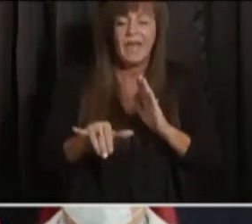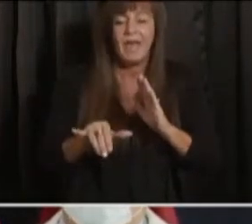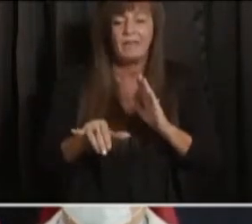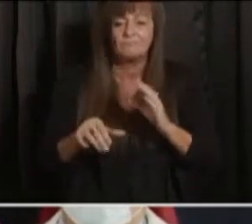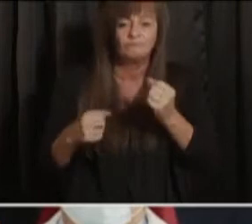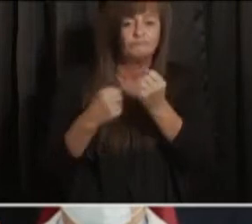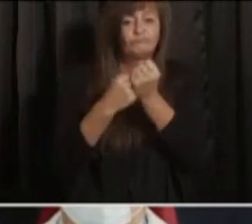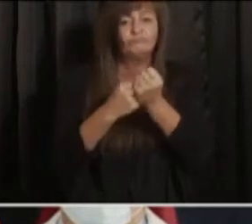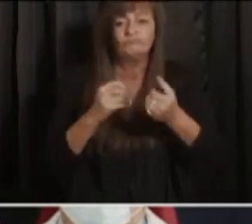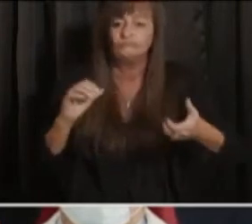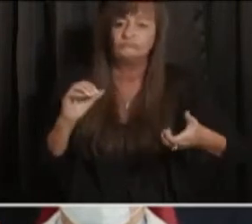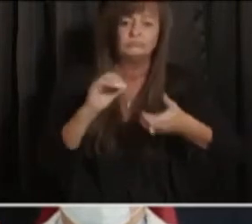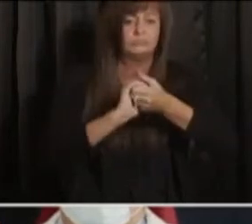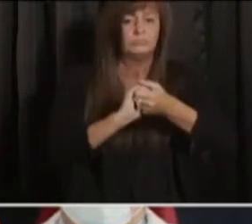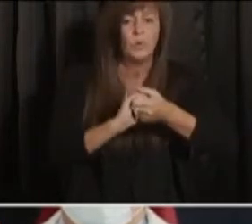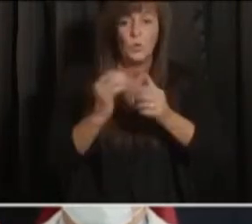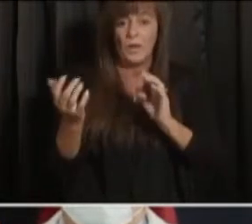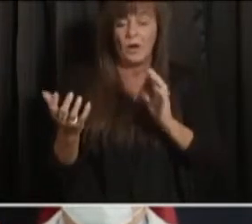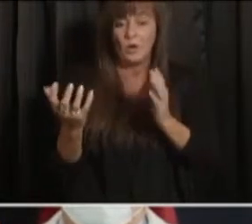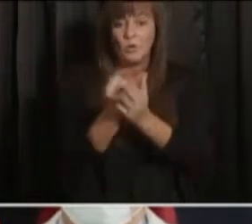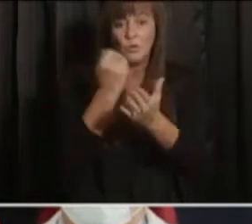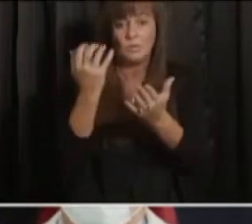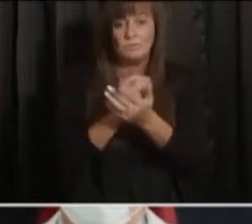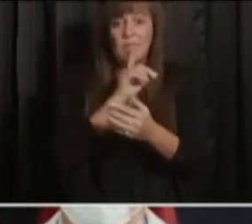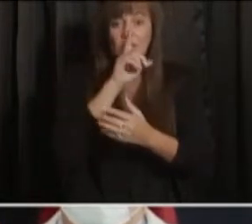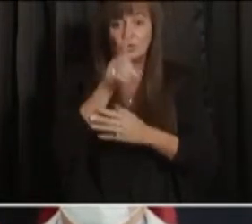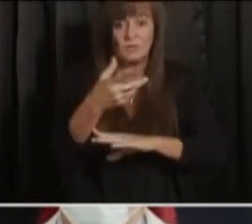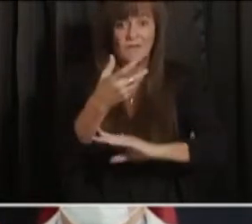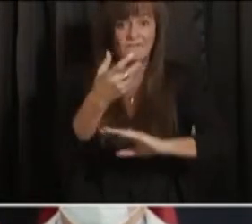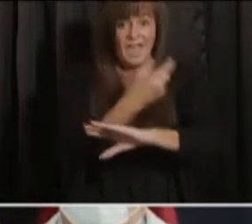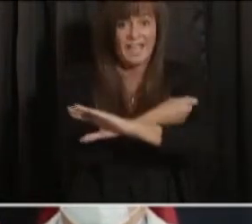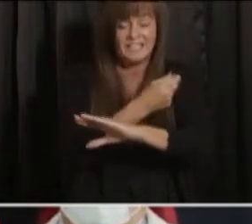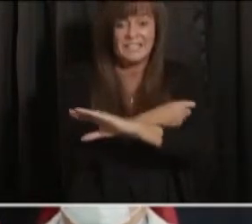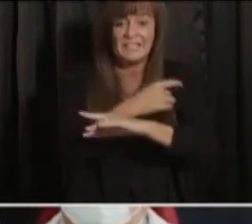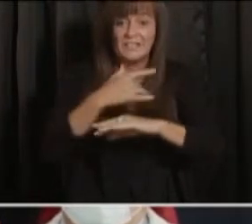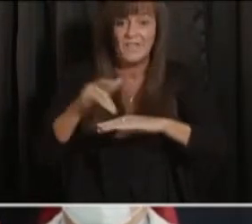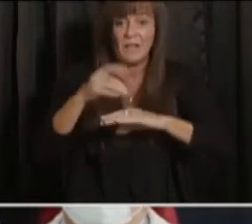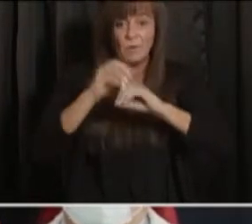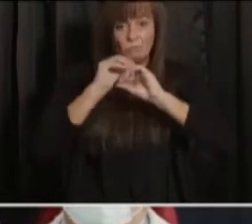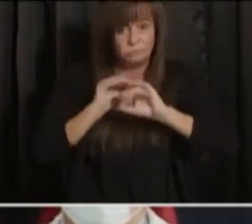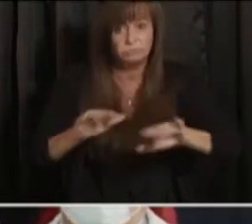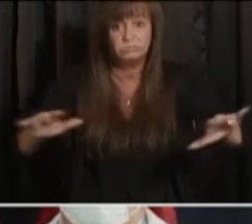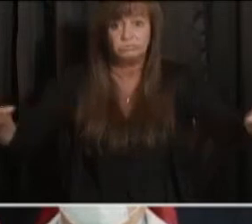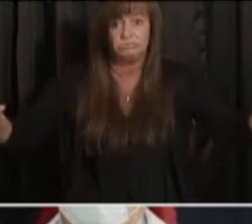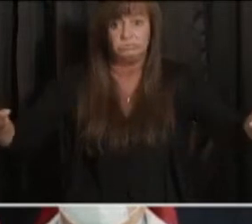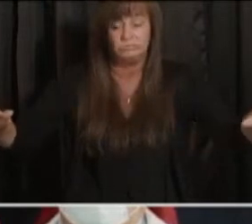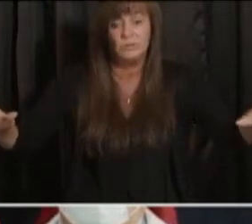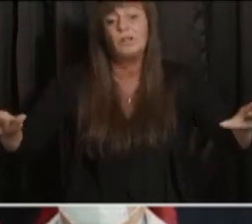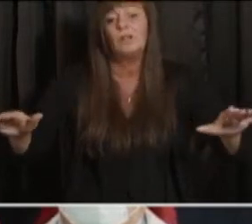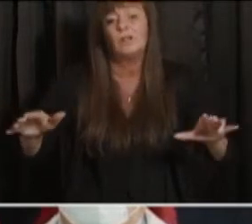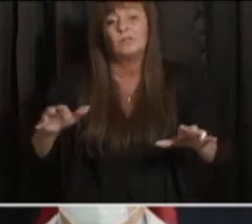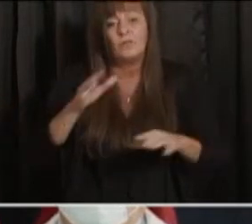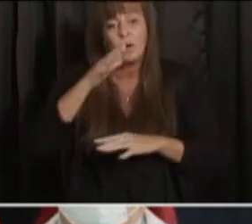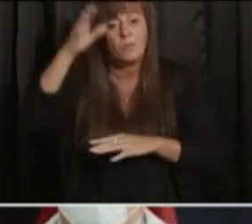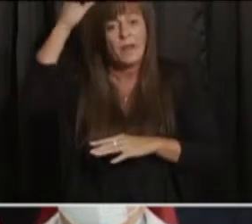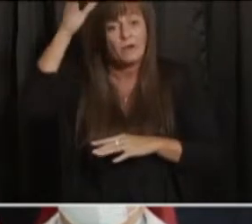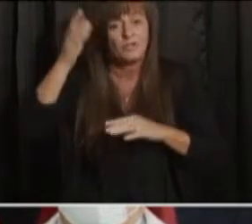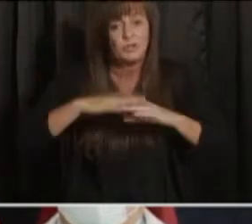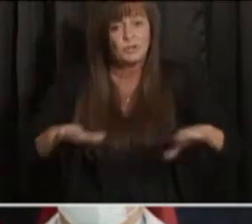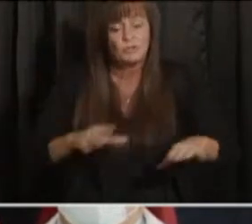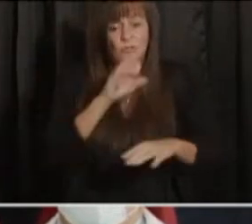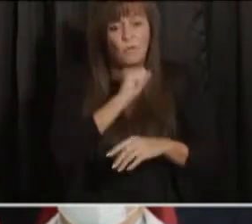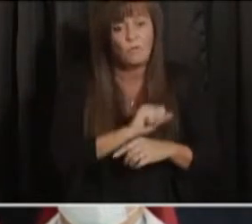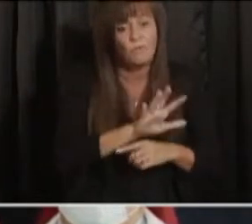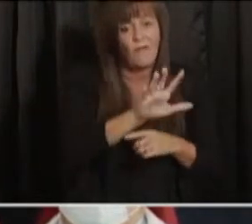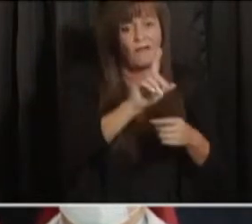that we're utilizing to help make sure the vaccine is widely available quickly to parents of kids that are 5 to 11 years old. To learn more about these